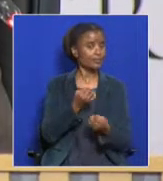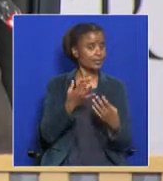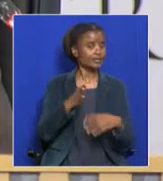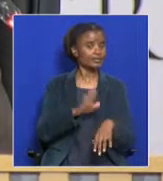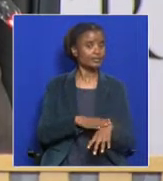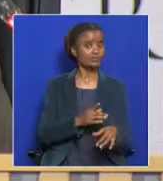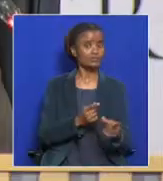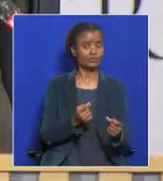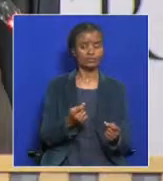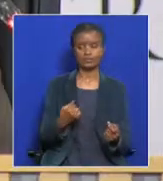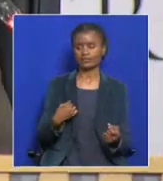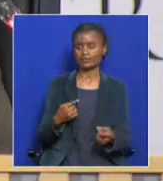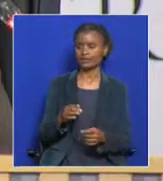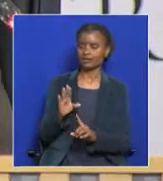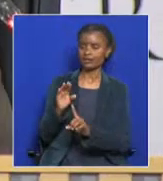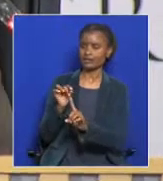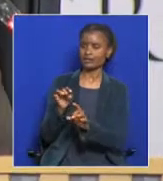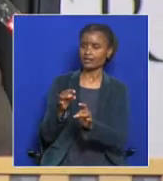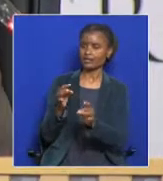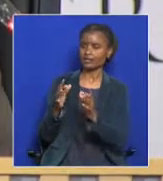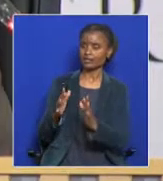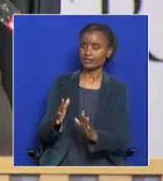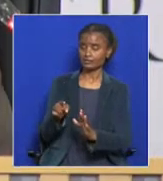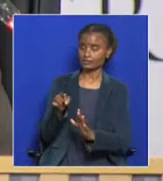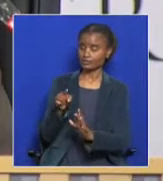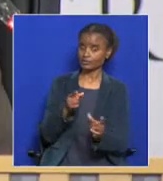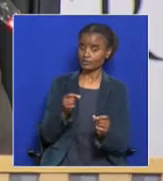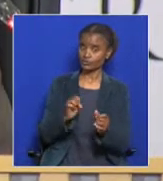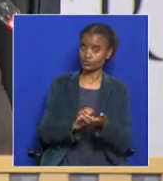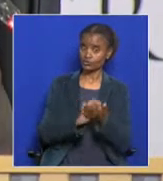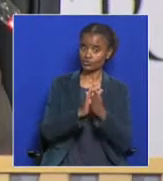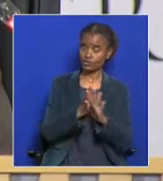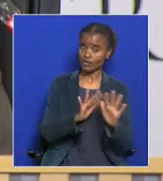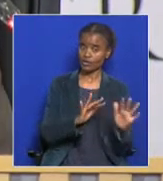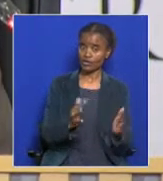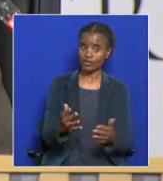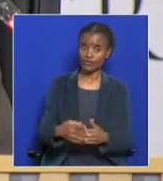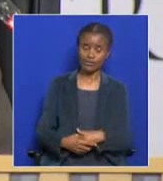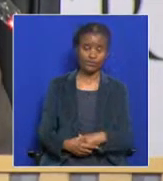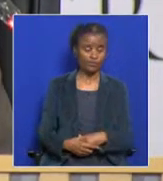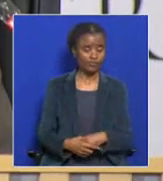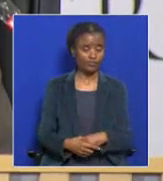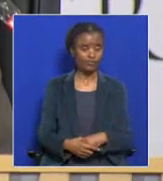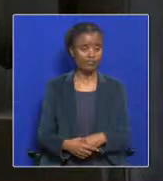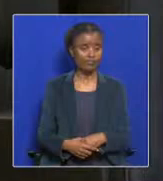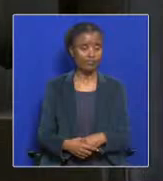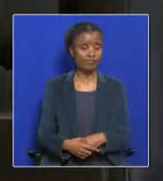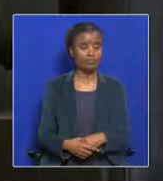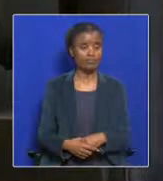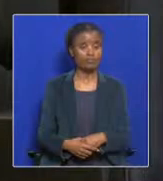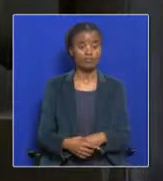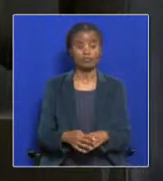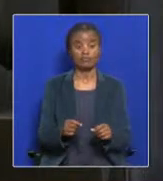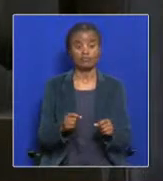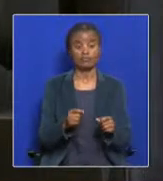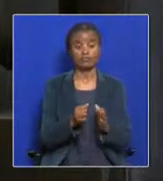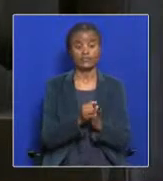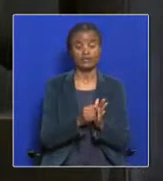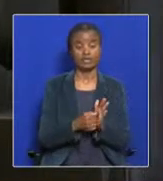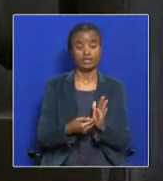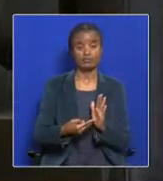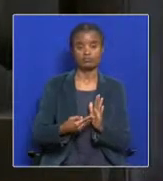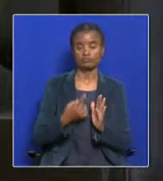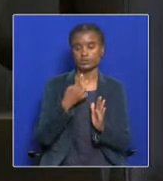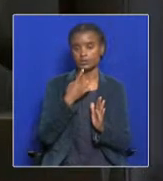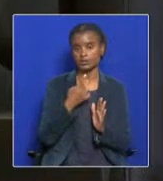an analyst, how do I go about destroying exhibits? That part of the his statement, you're saying we must